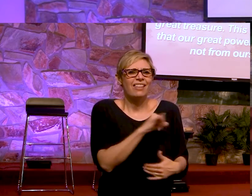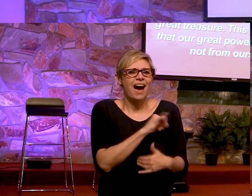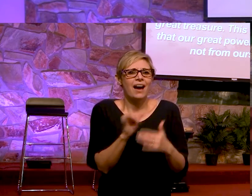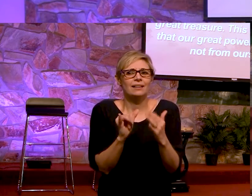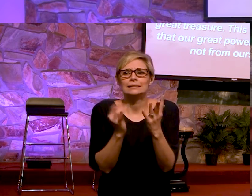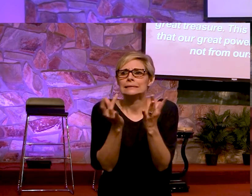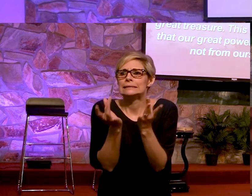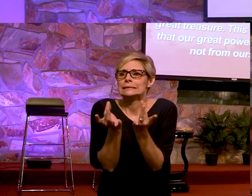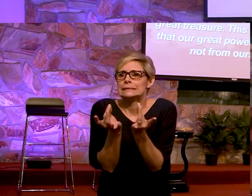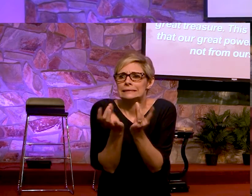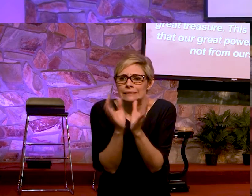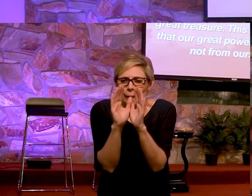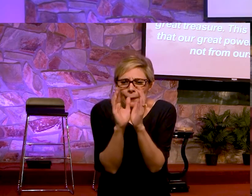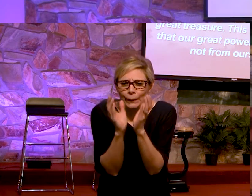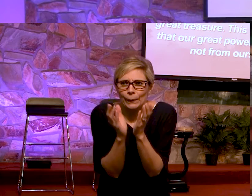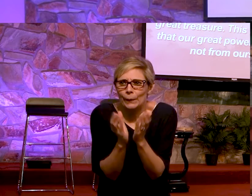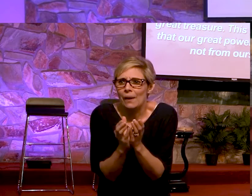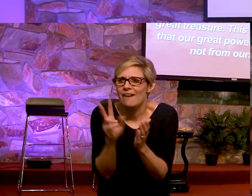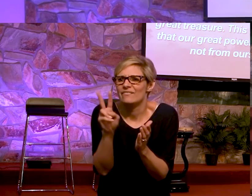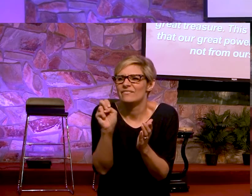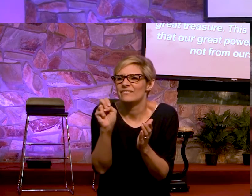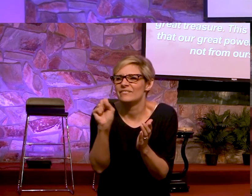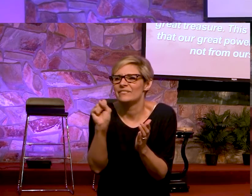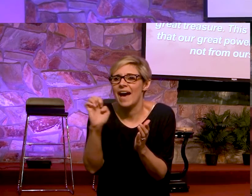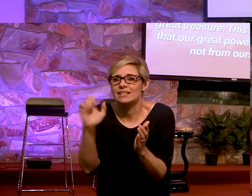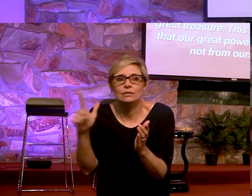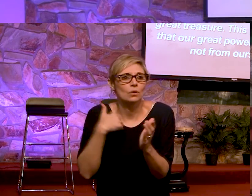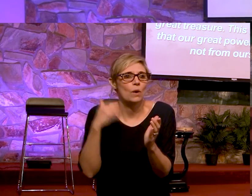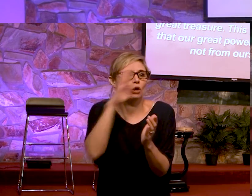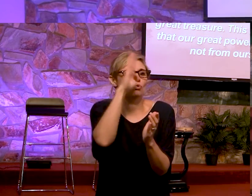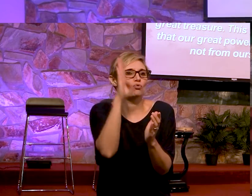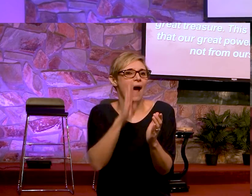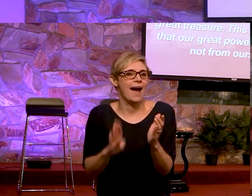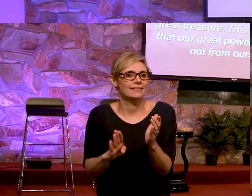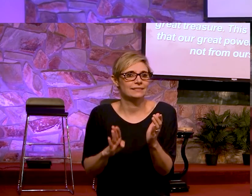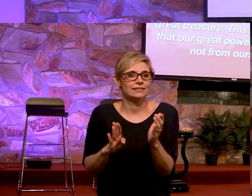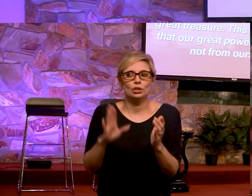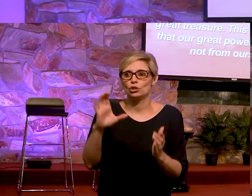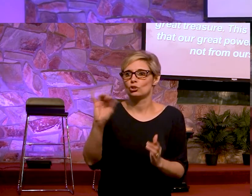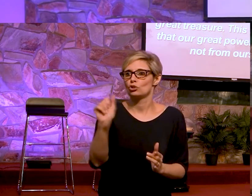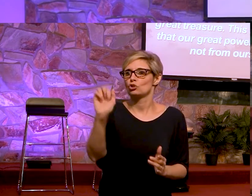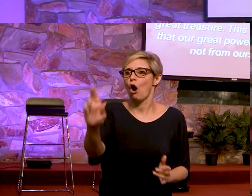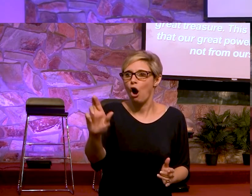jars. We're weak vessels. We're cracked jars, Paul would say,